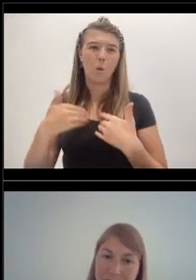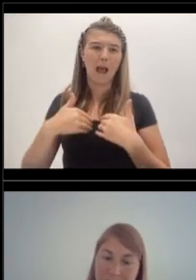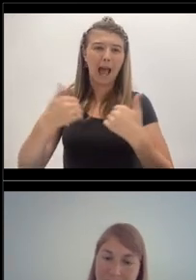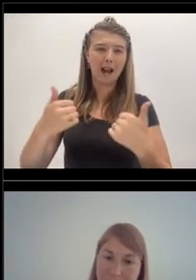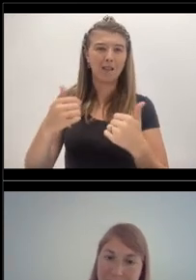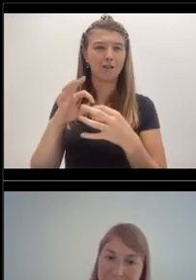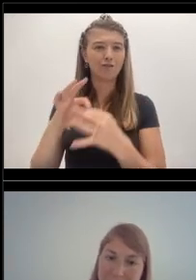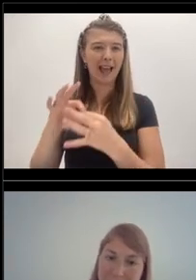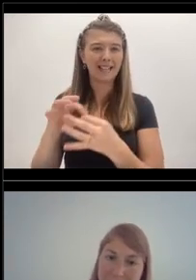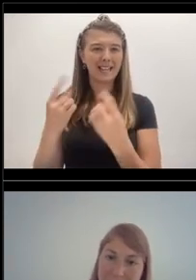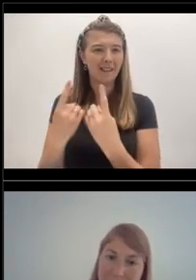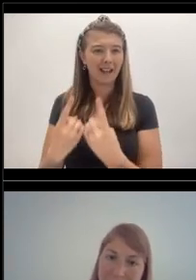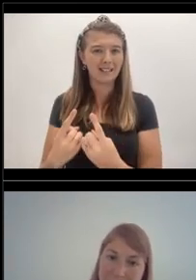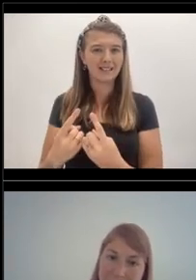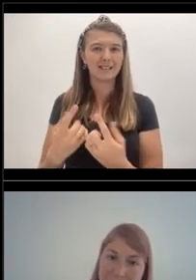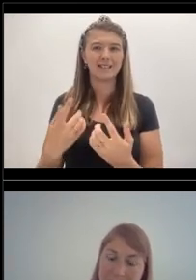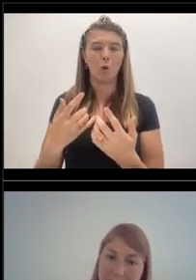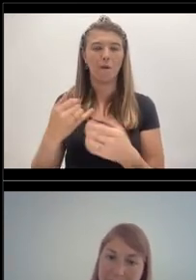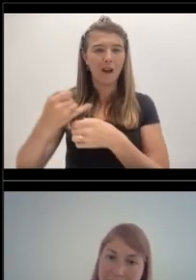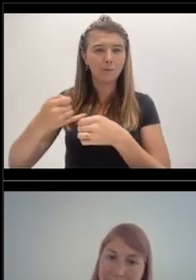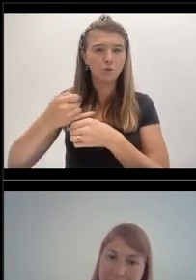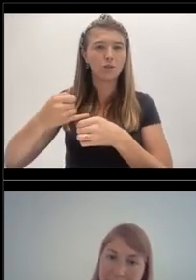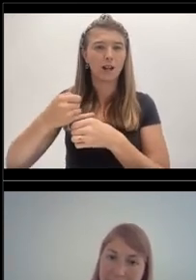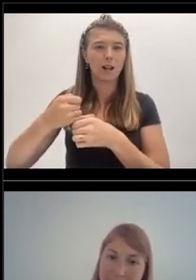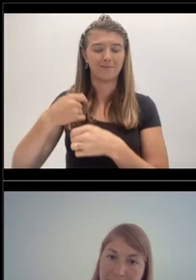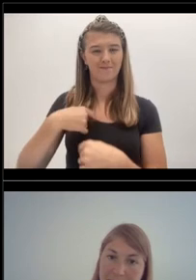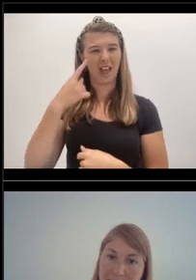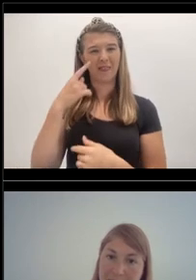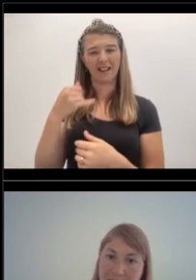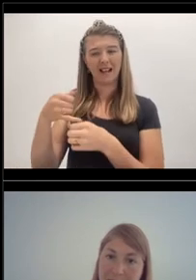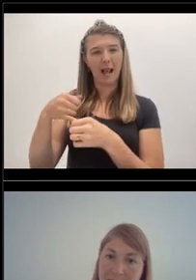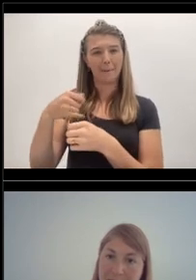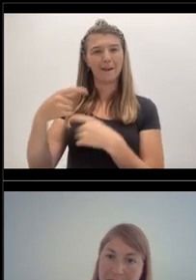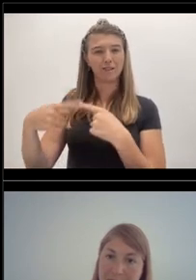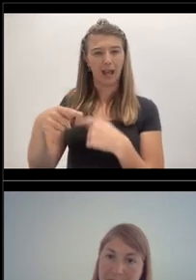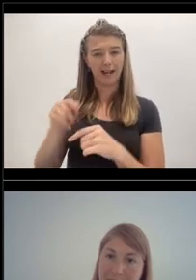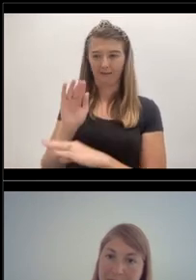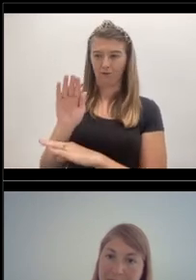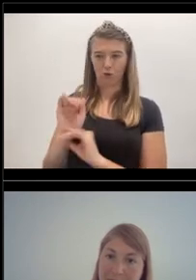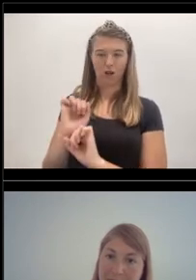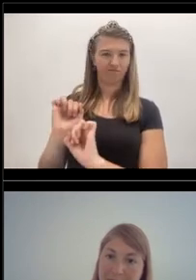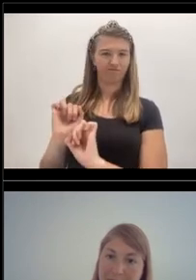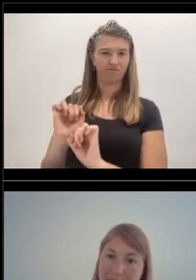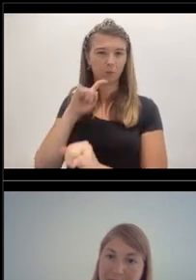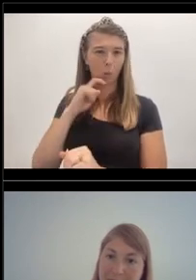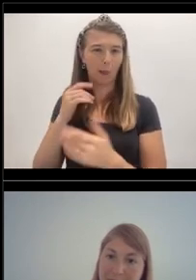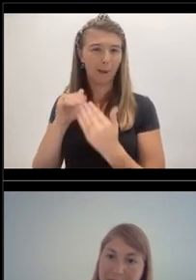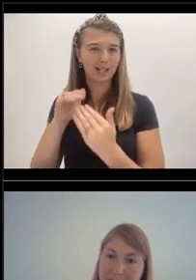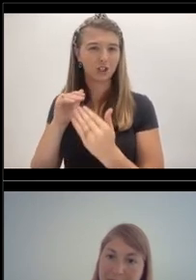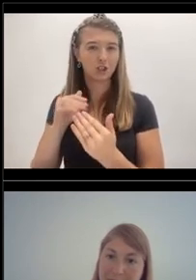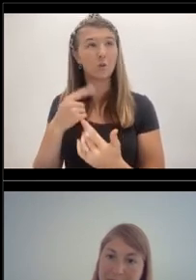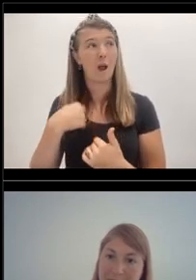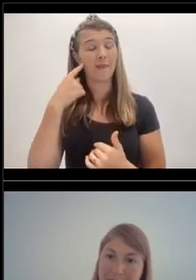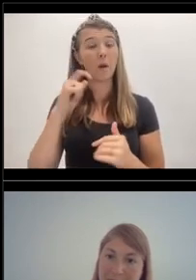health-related materials and pharmaceuticals, chemical recycling is probably the future there. So I think it will be a balance. It